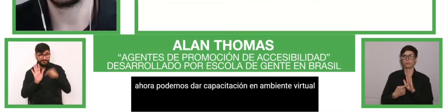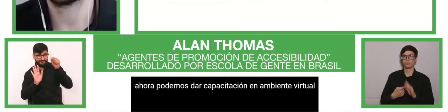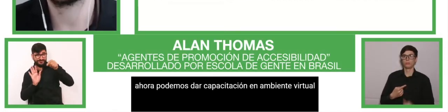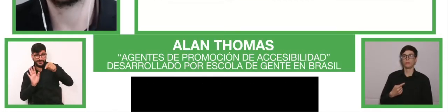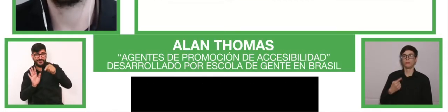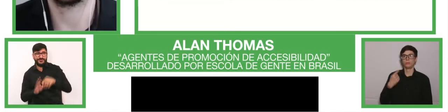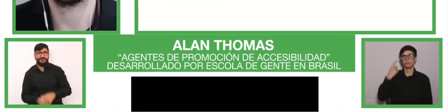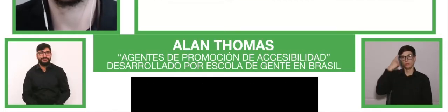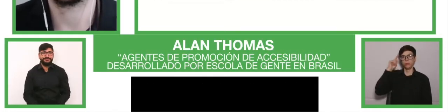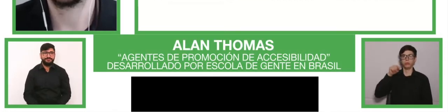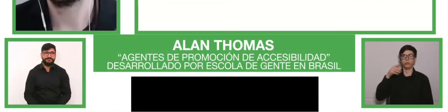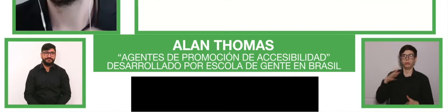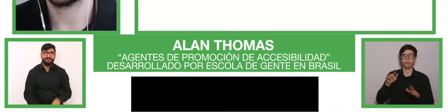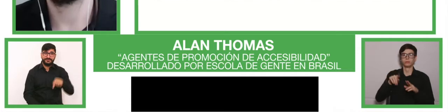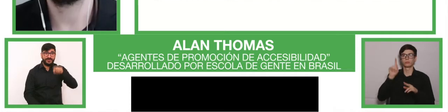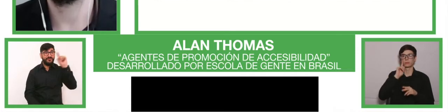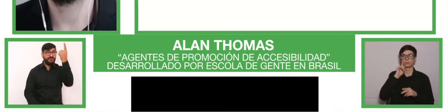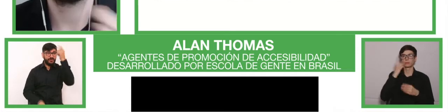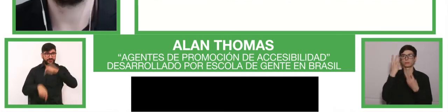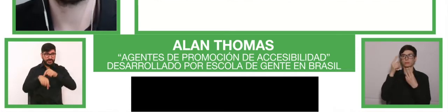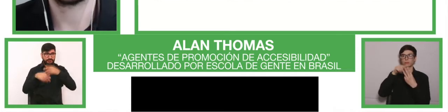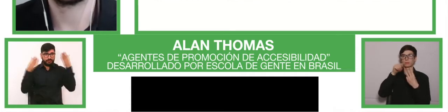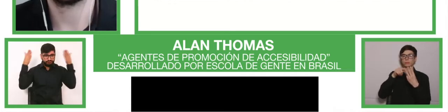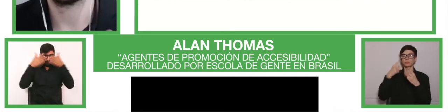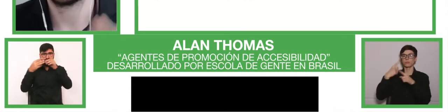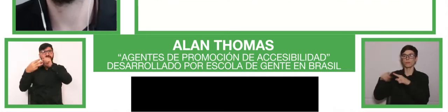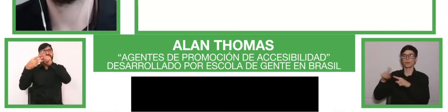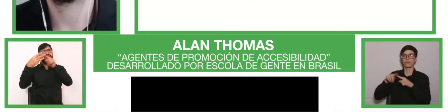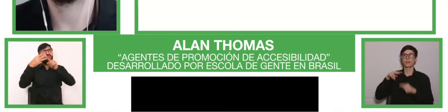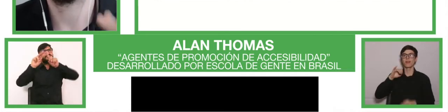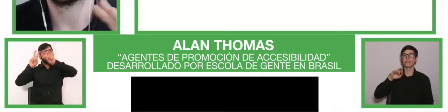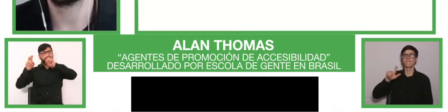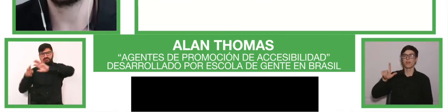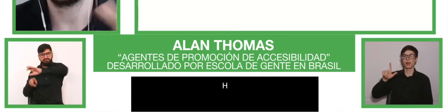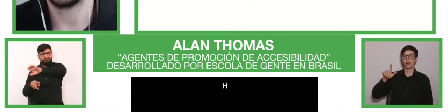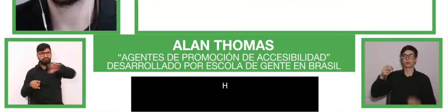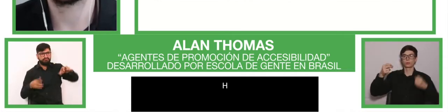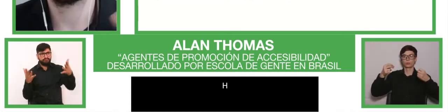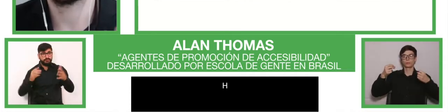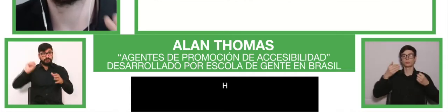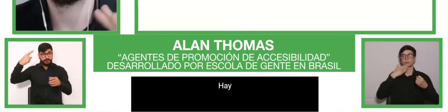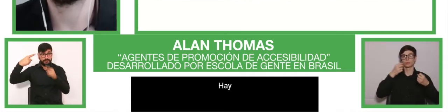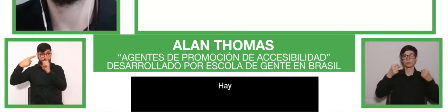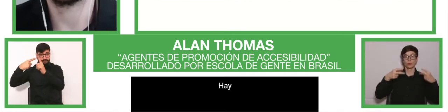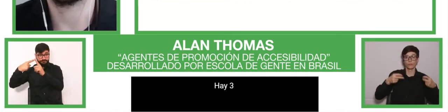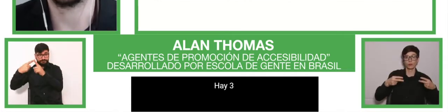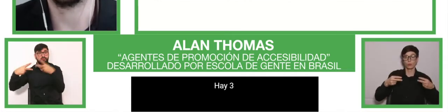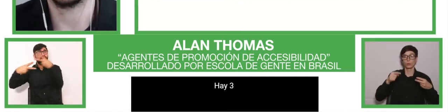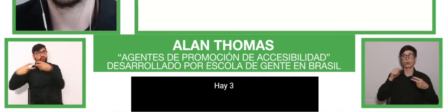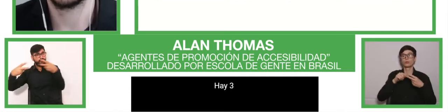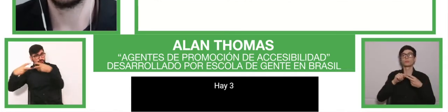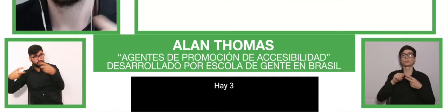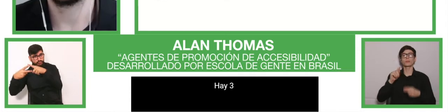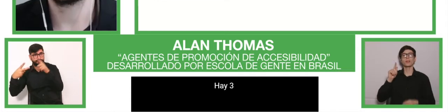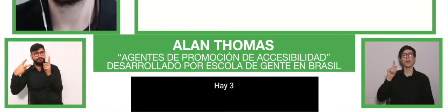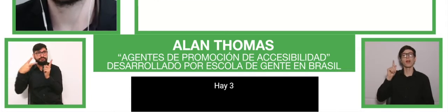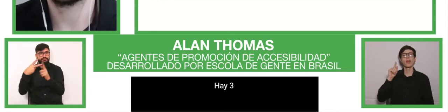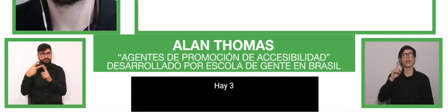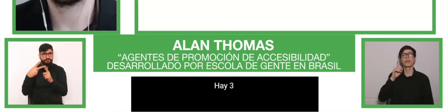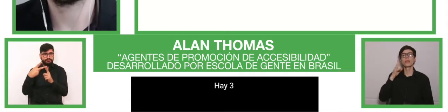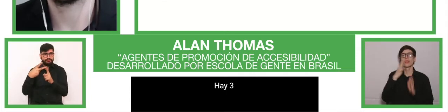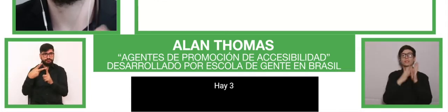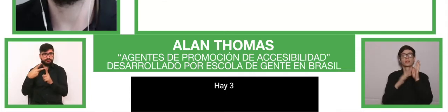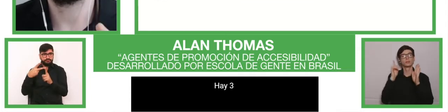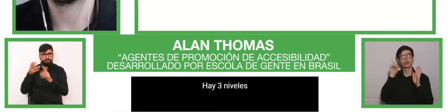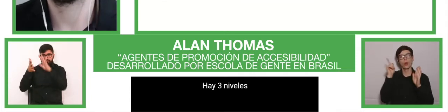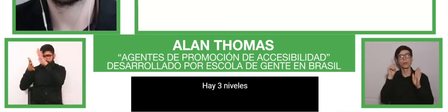three accessibilities: sign language, subtitling, and audio description in and out of the virtual meeting environment. Recent example